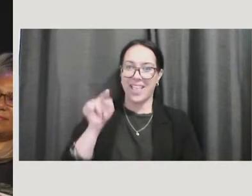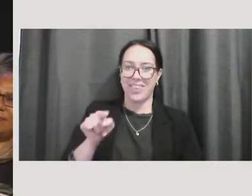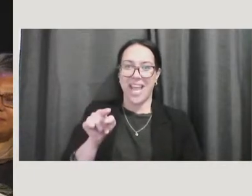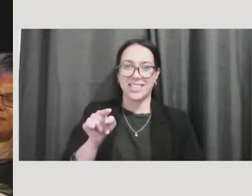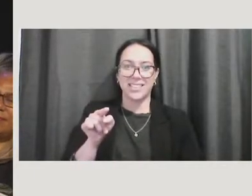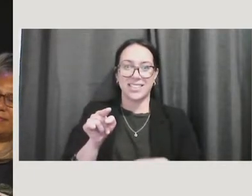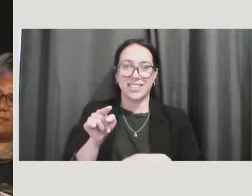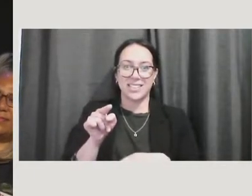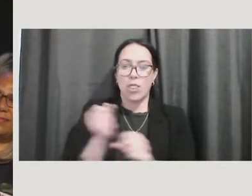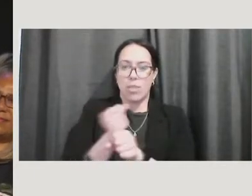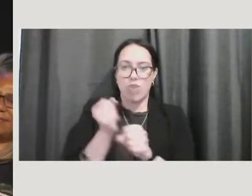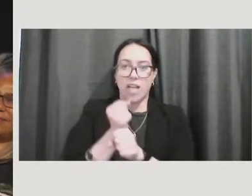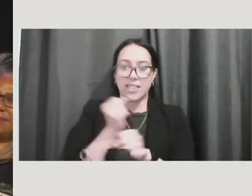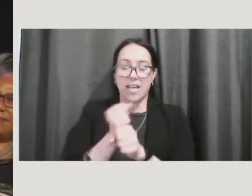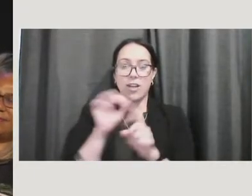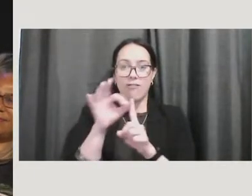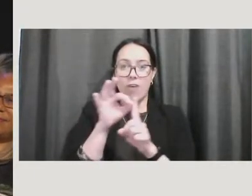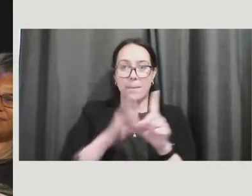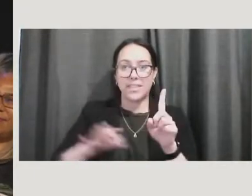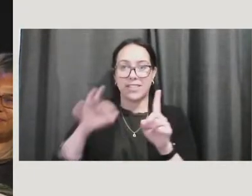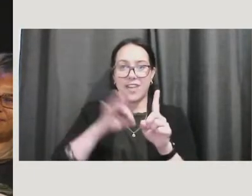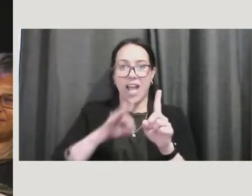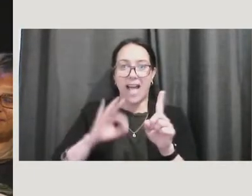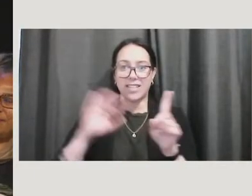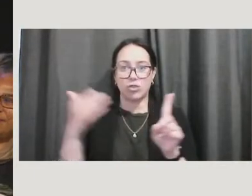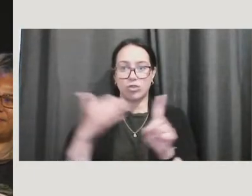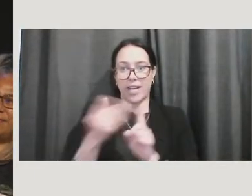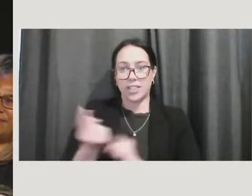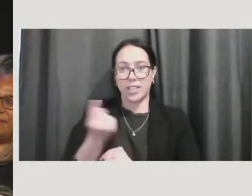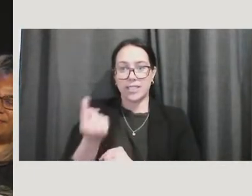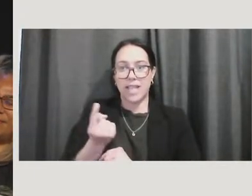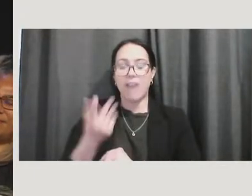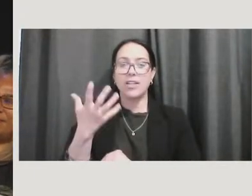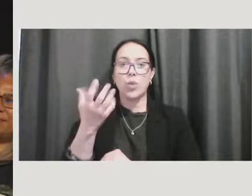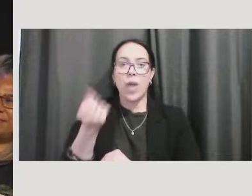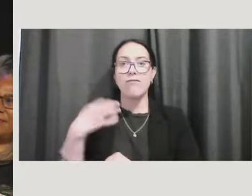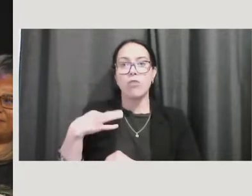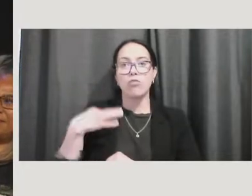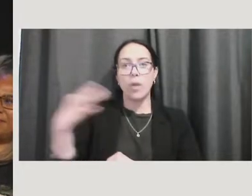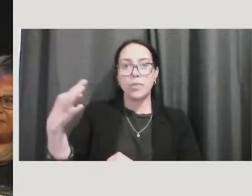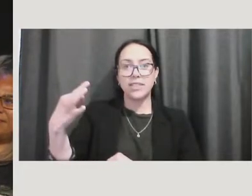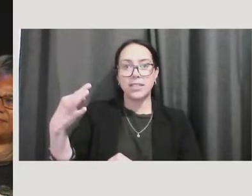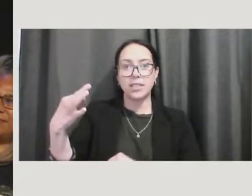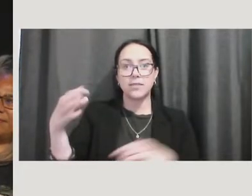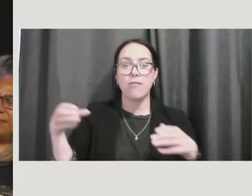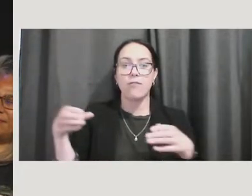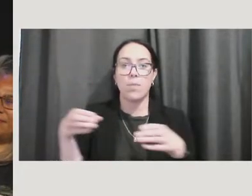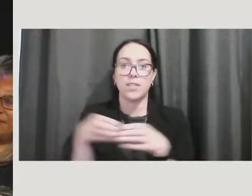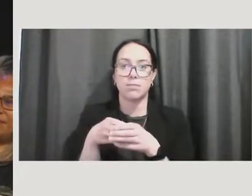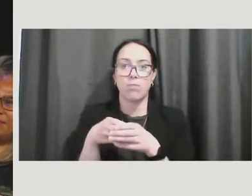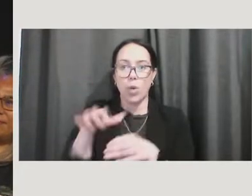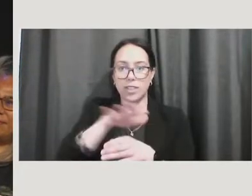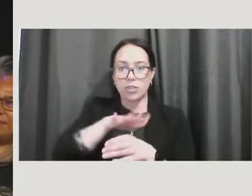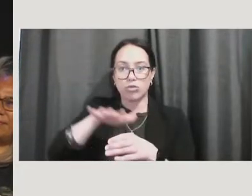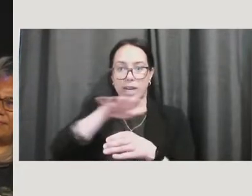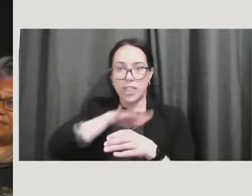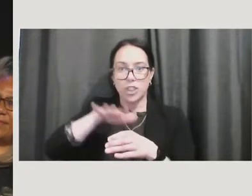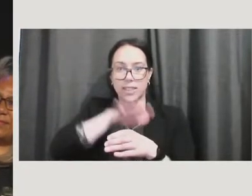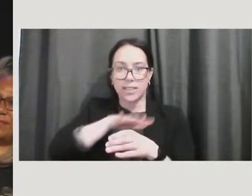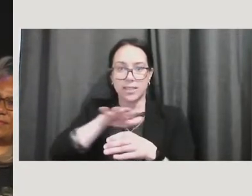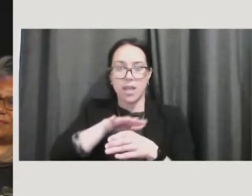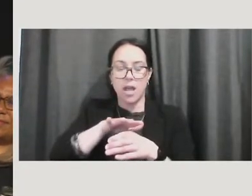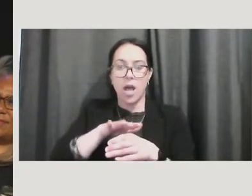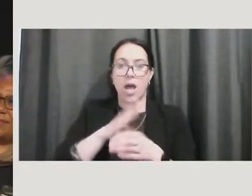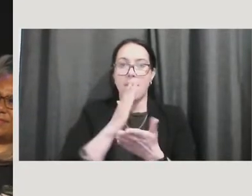Pacific art strategy in itself to have representation from one of the smallest regions in aotearoa um I'm actually Singaporean